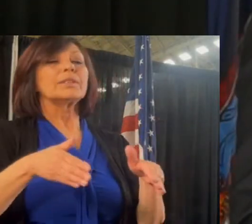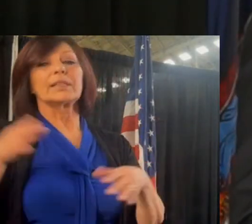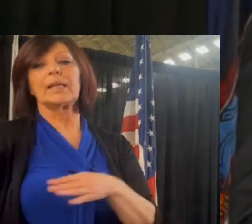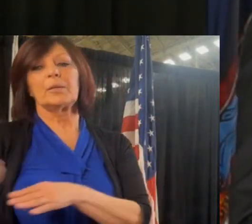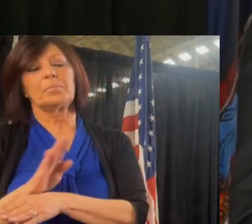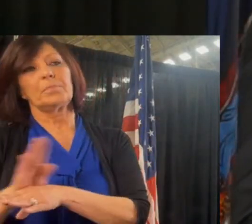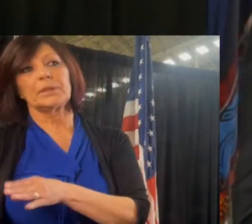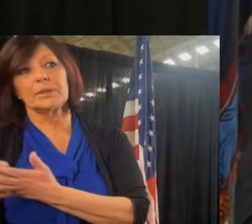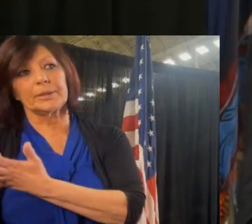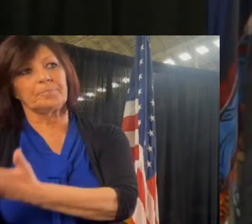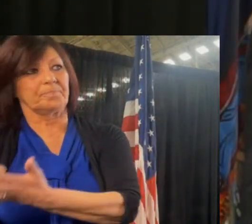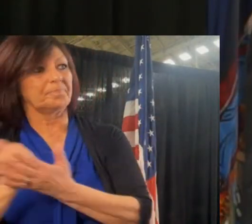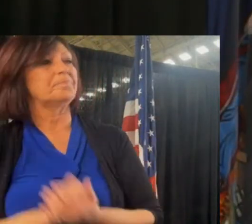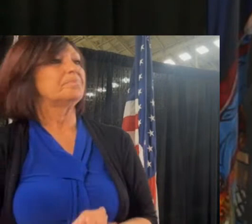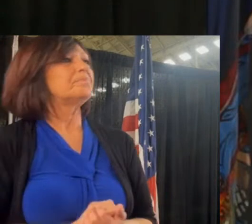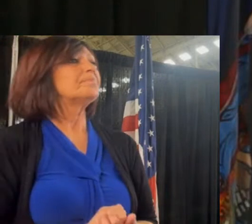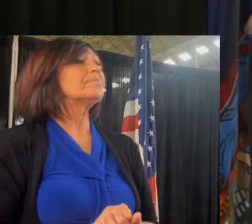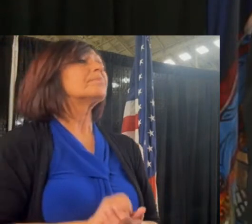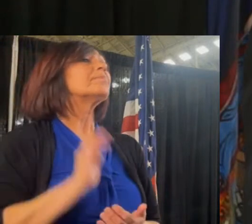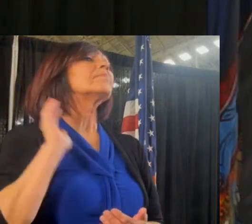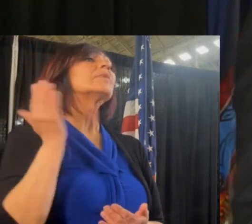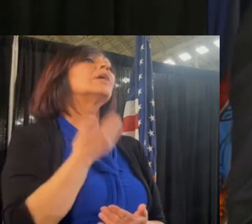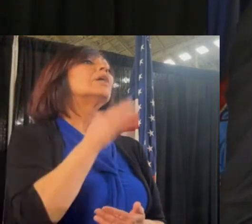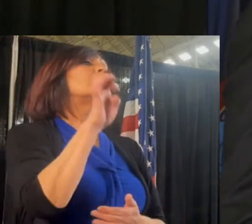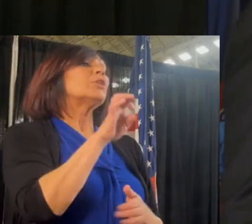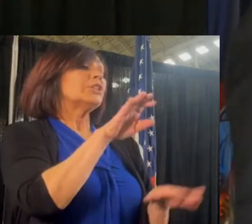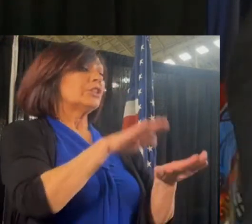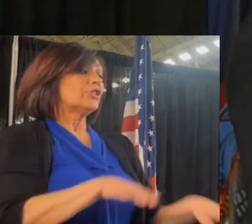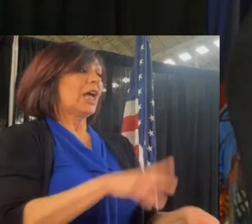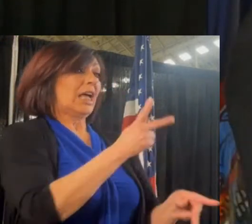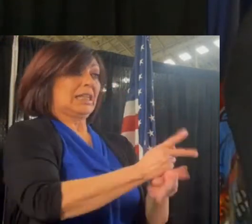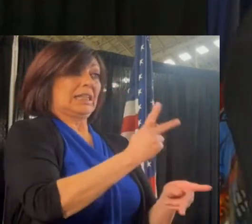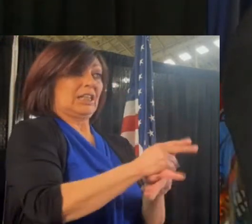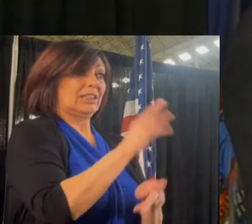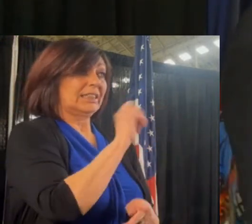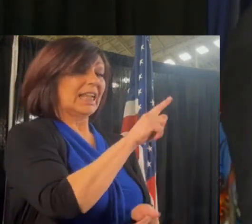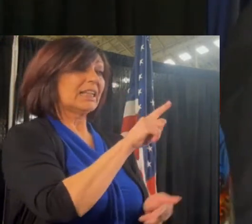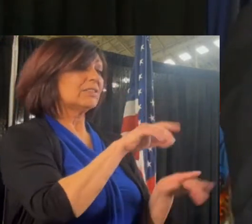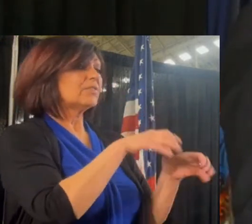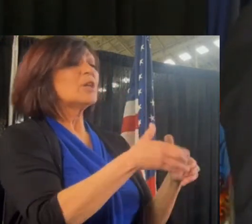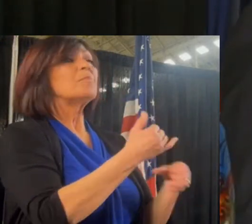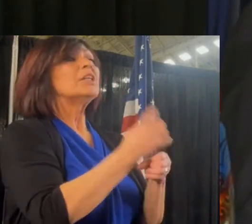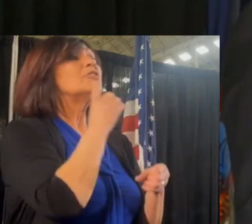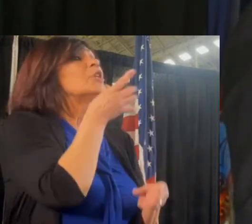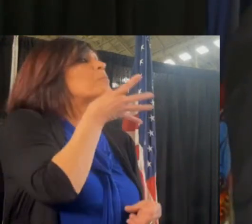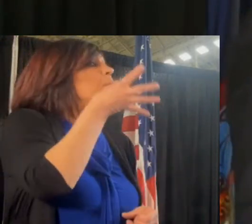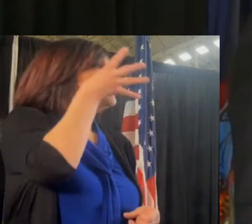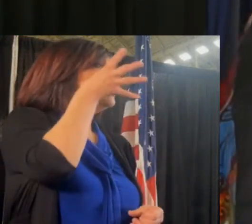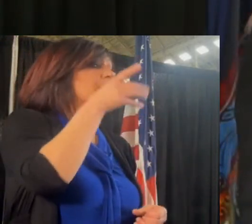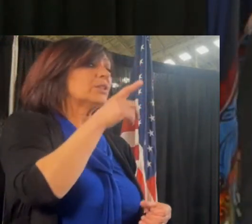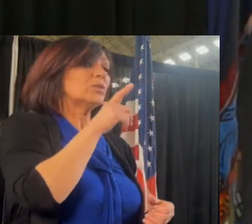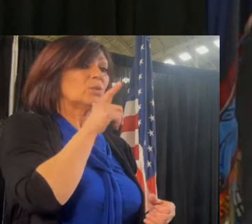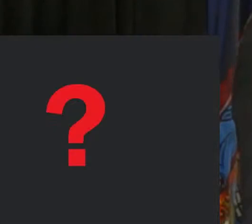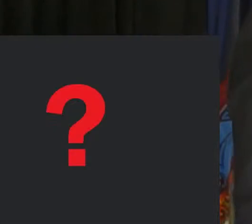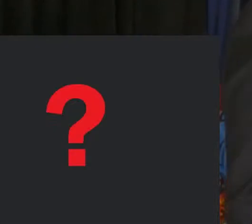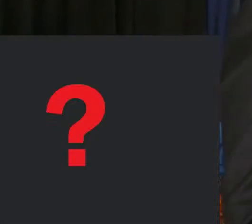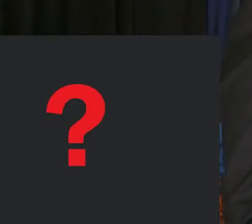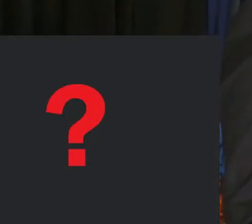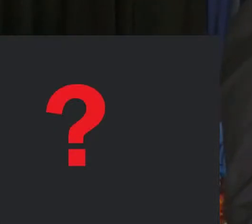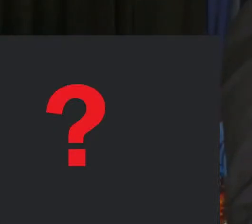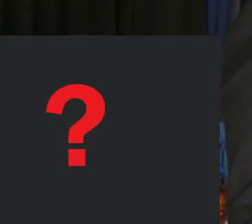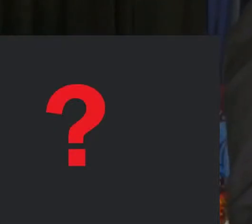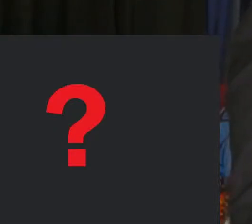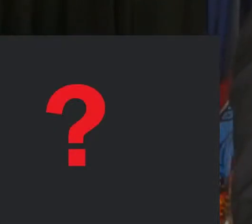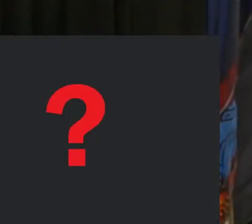business assistance. Our emergency childcare task force focused on making sure parents who were essential workers